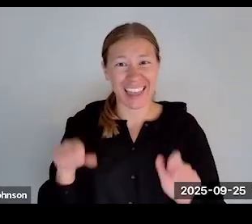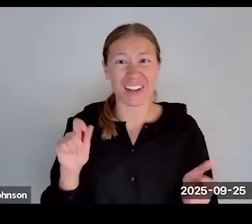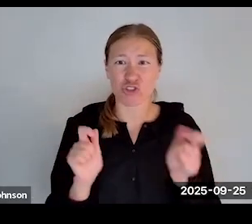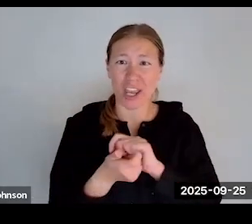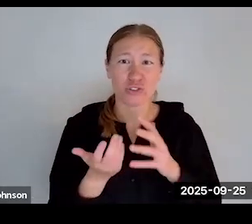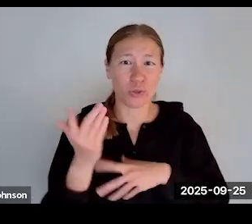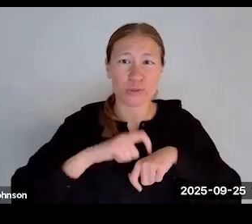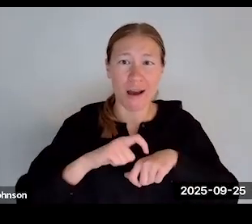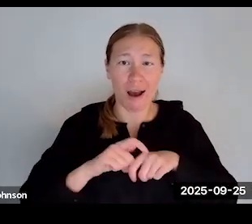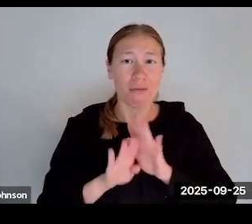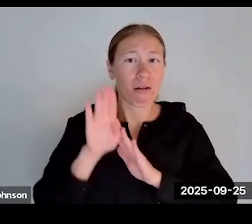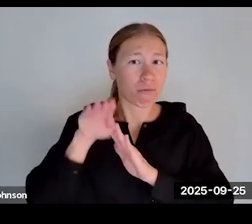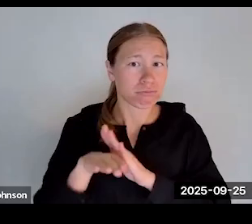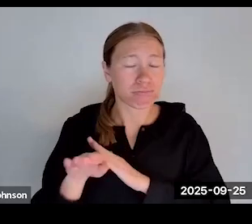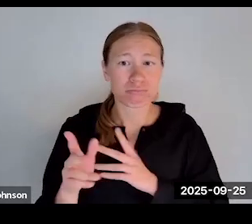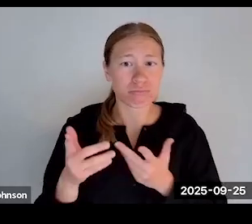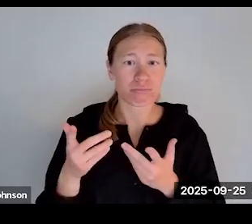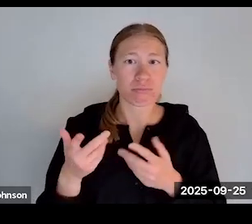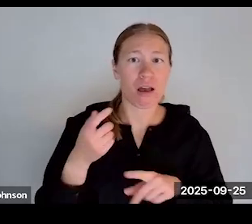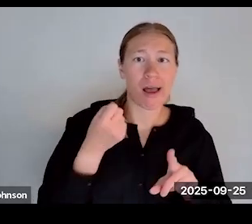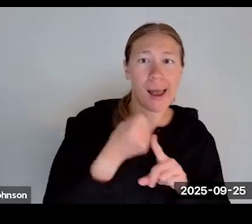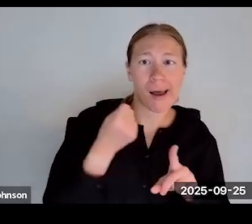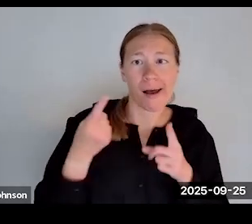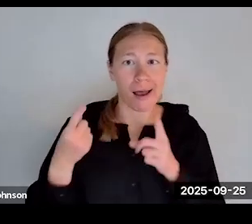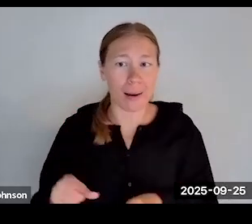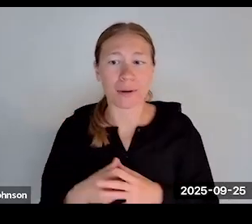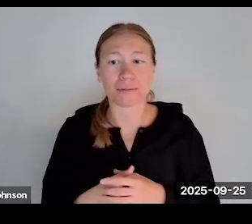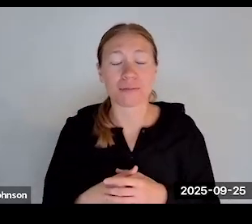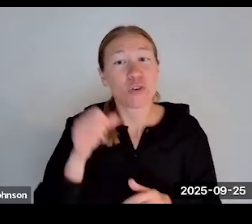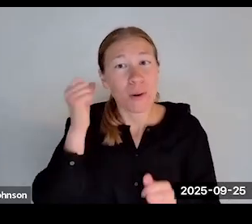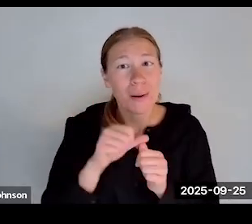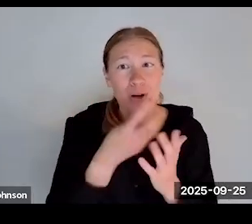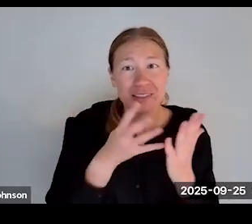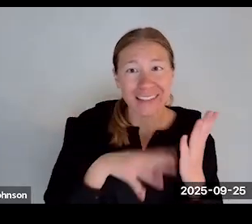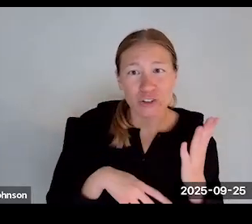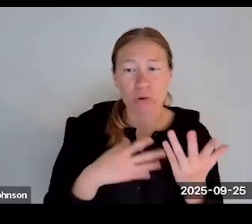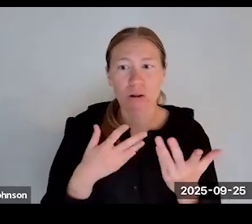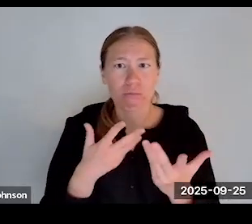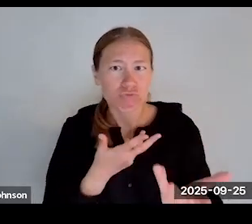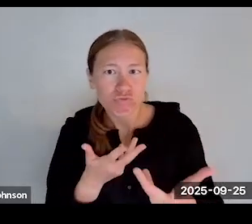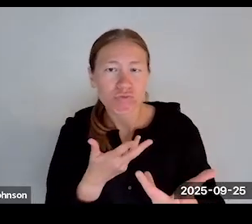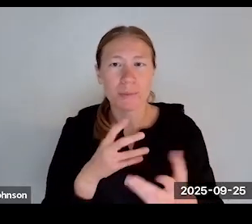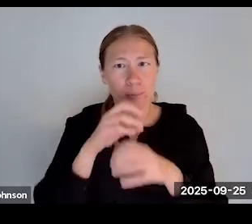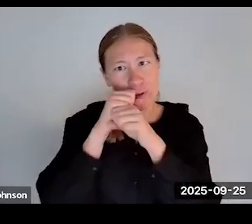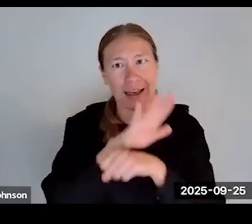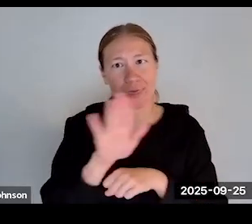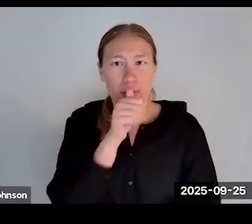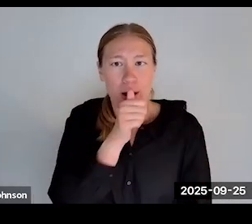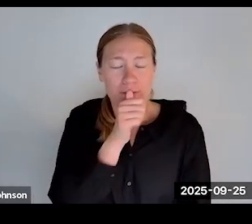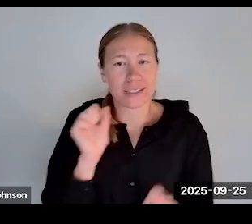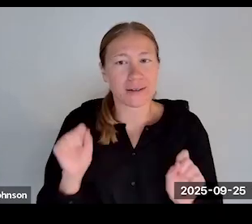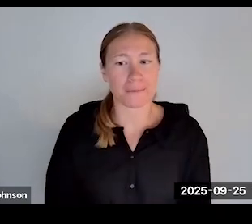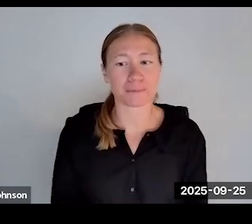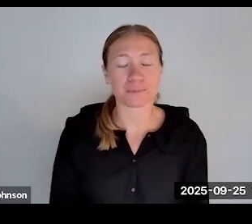to answer questions about schedules or situations in a way that protects privacy. More importantly, approach